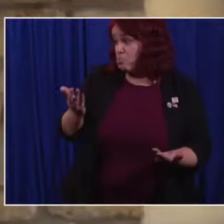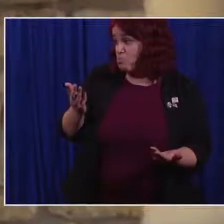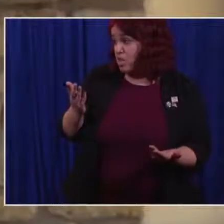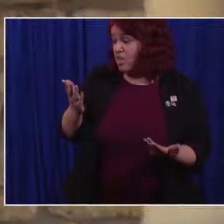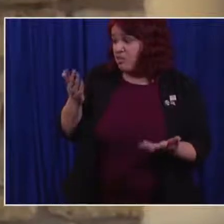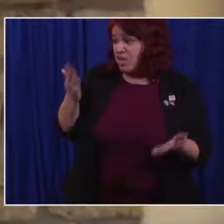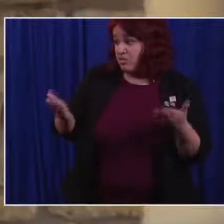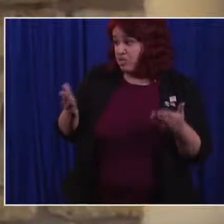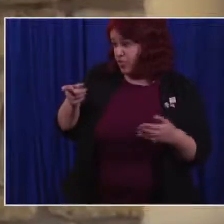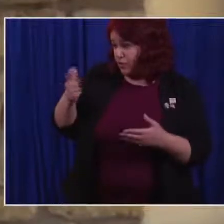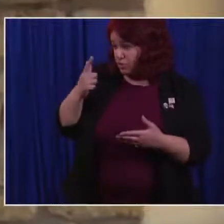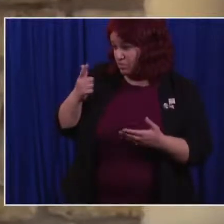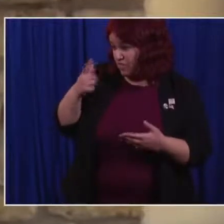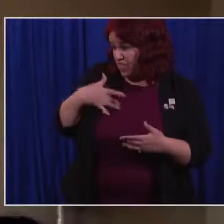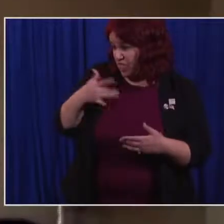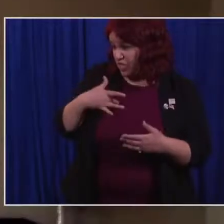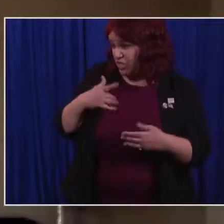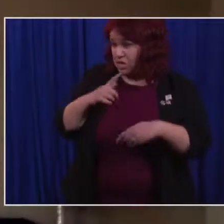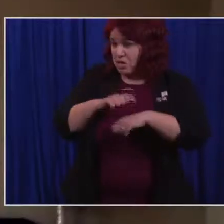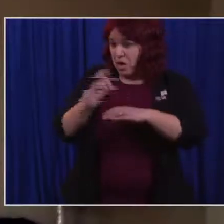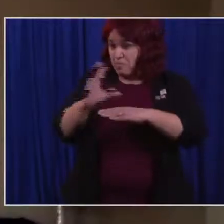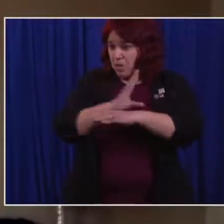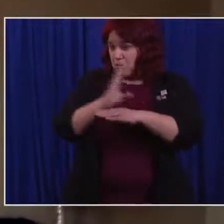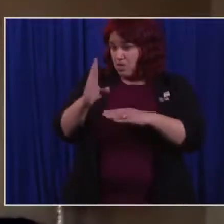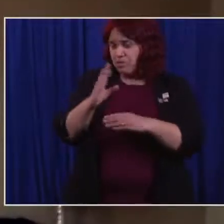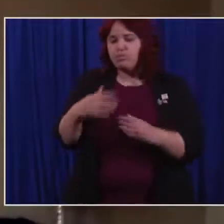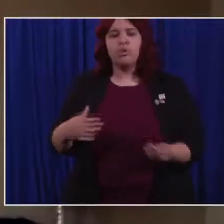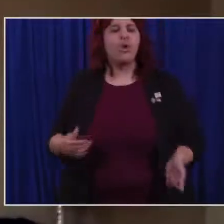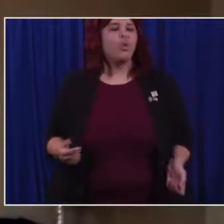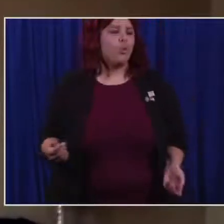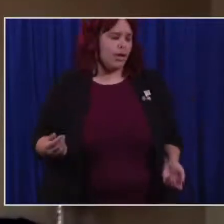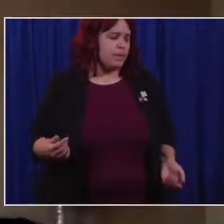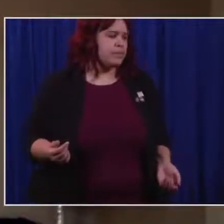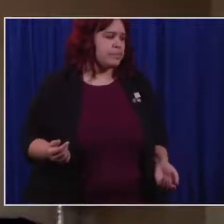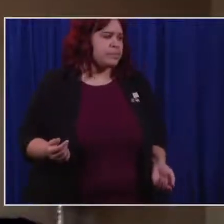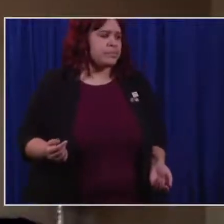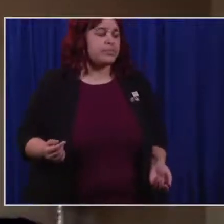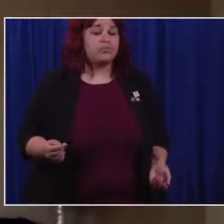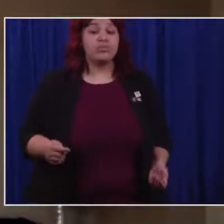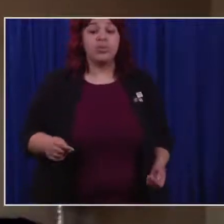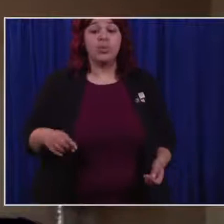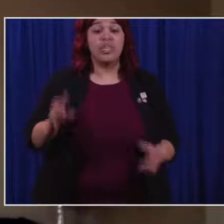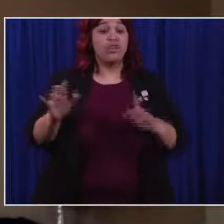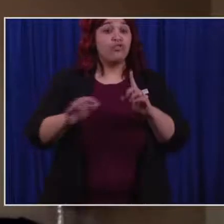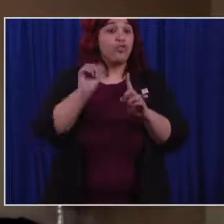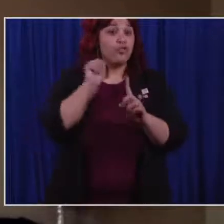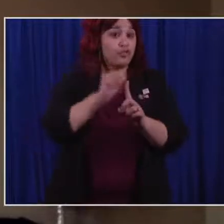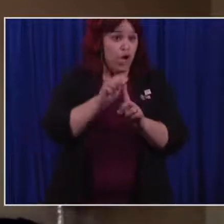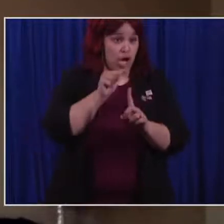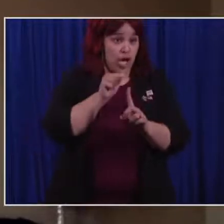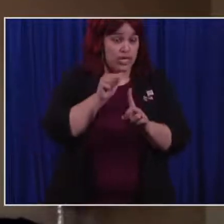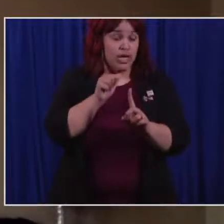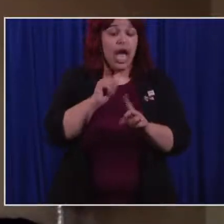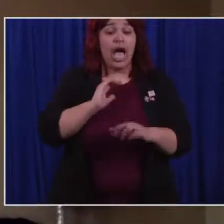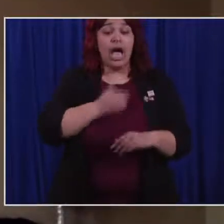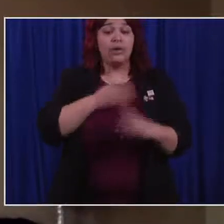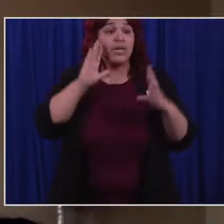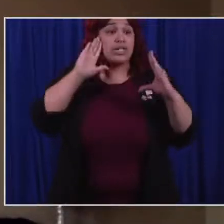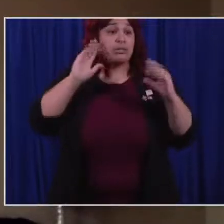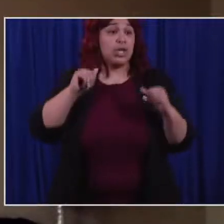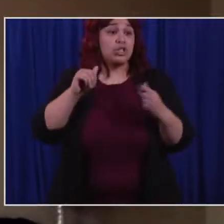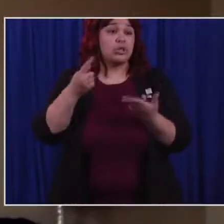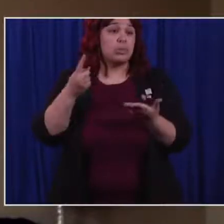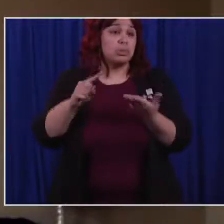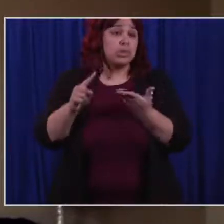Well, Governor, specifically, I would say around fraud, we expect in the coming weeks to have